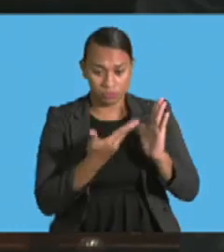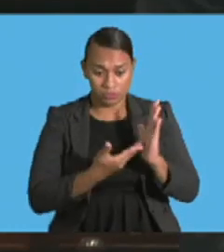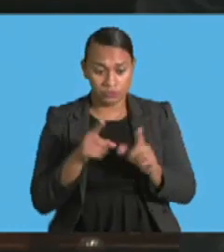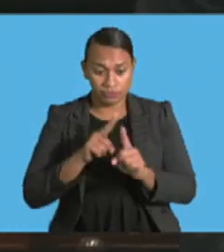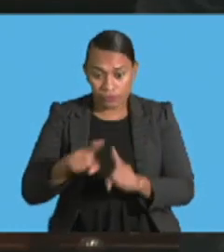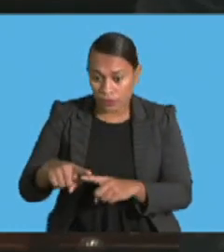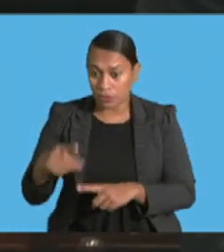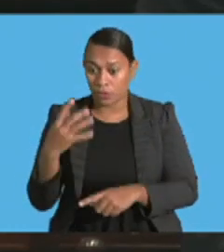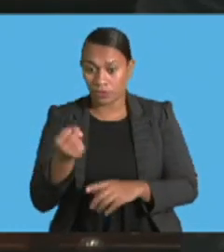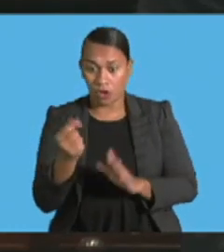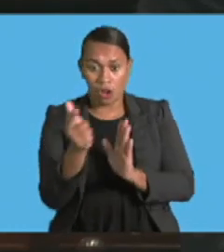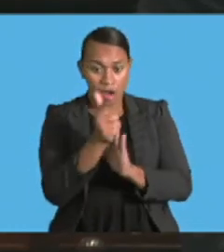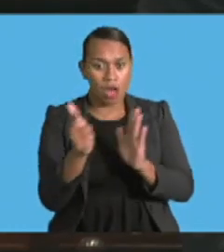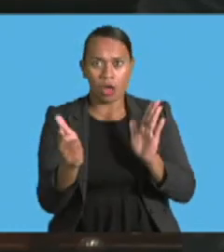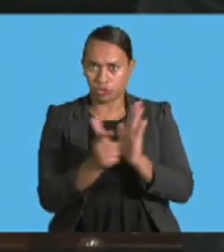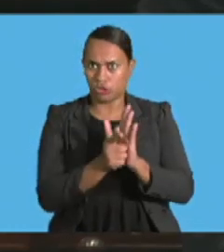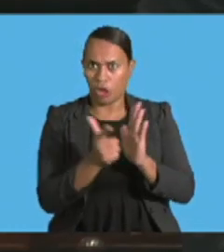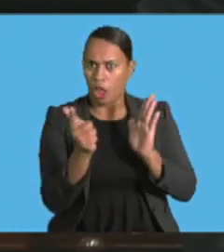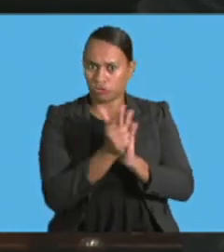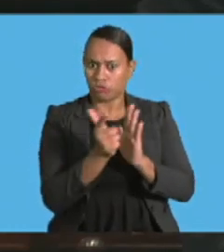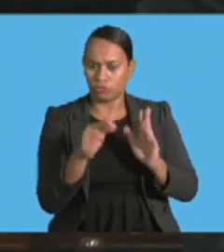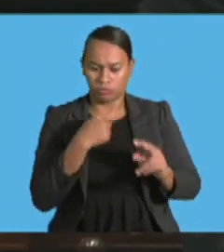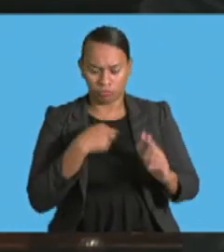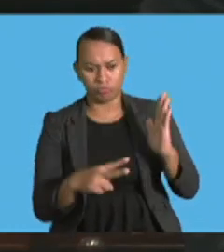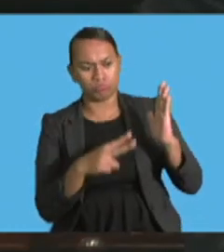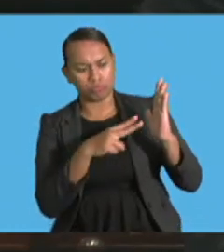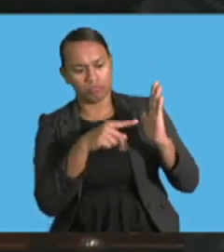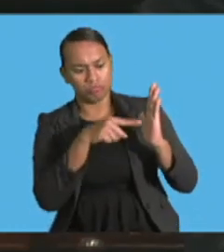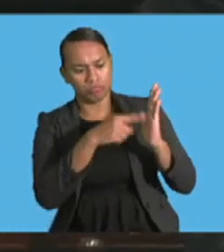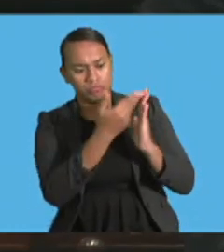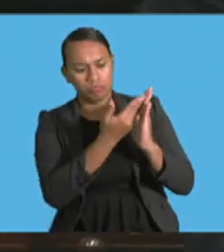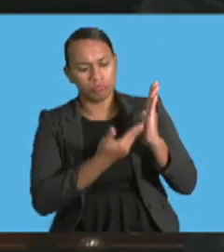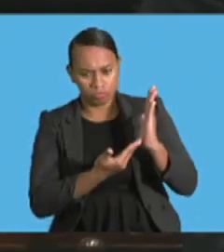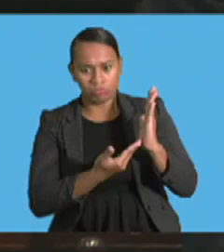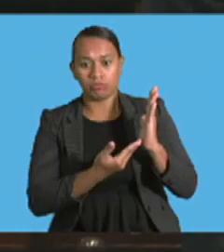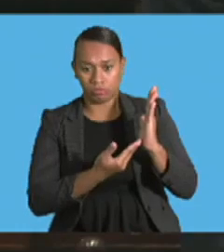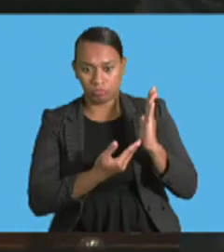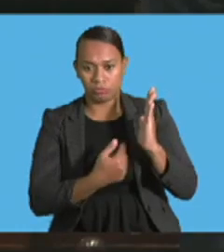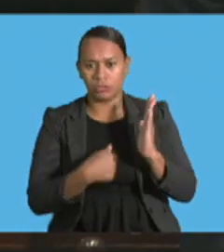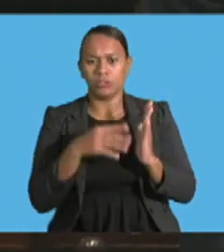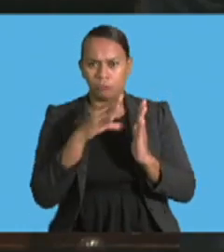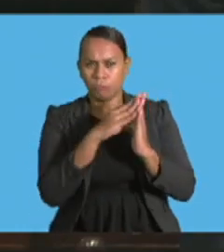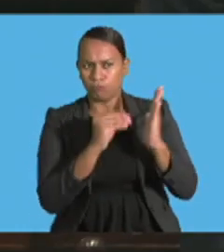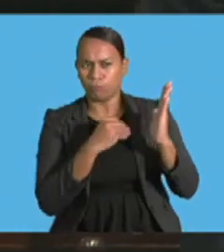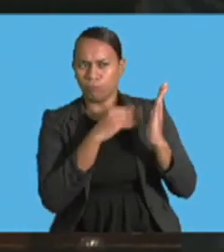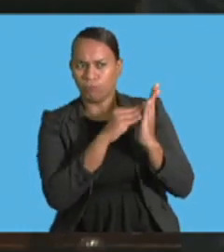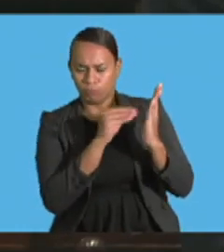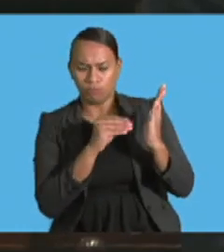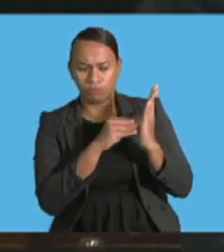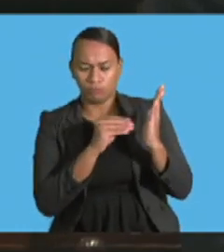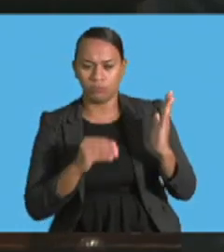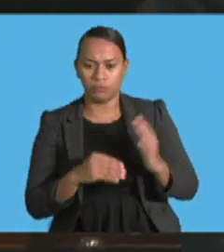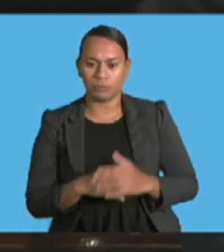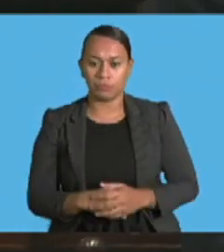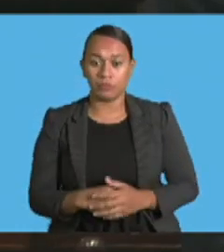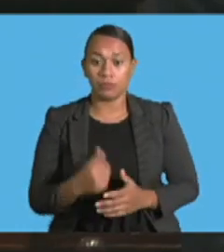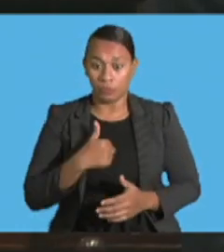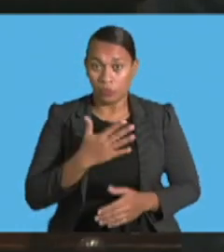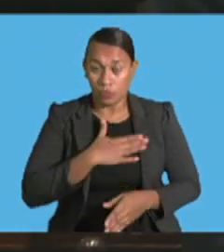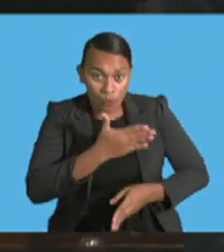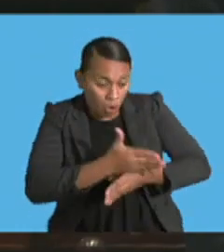legislative framework that we derive our power from when we undertake our work within the Department of